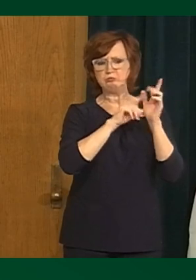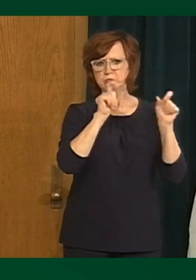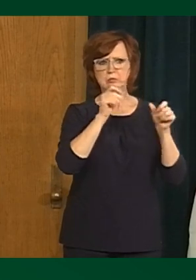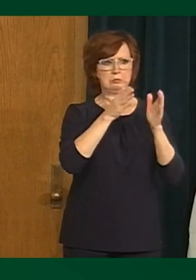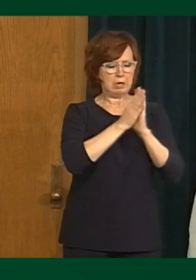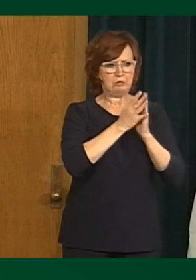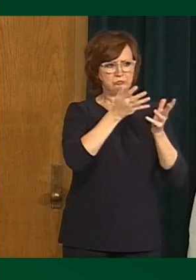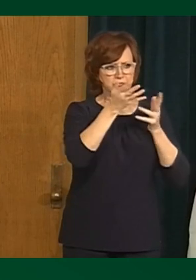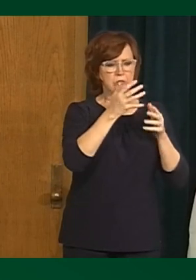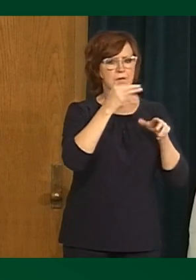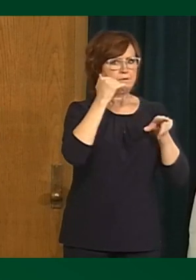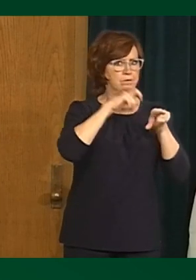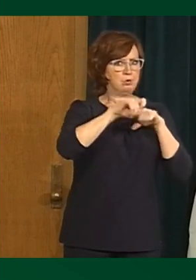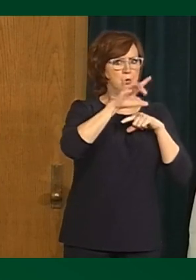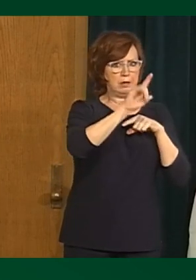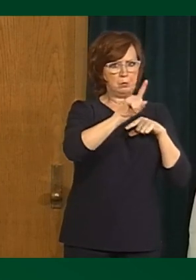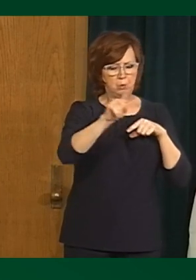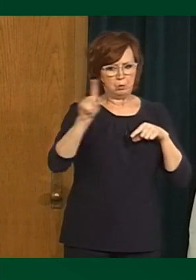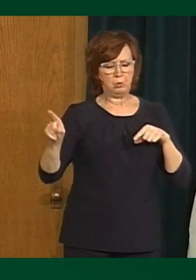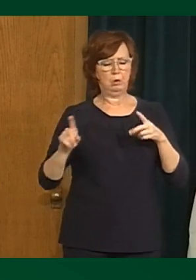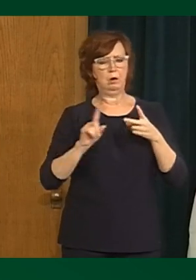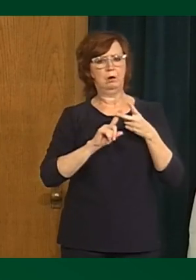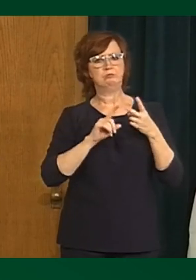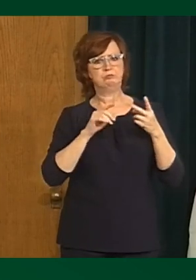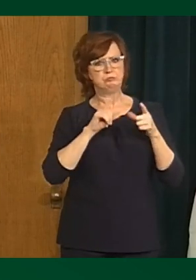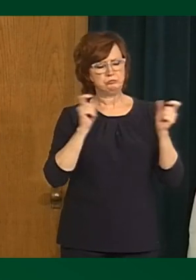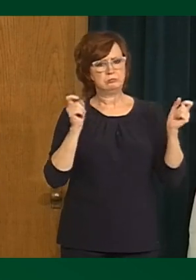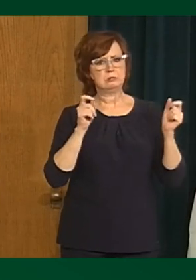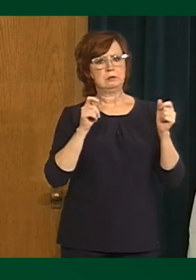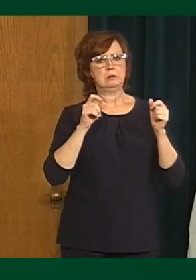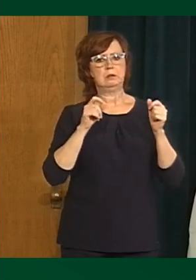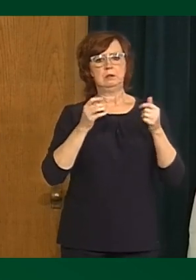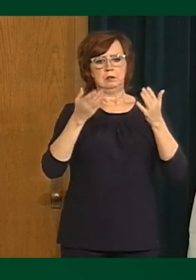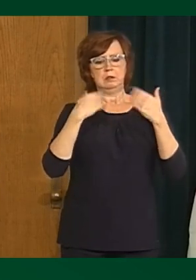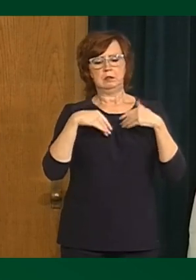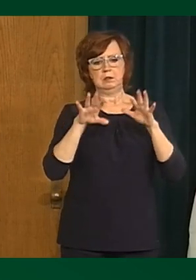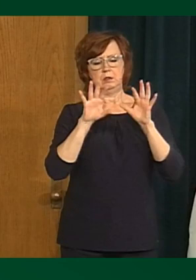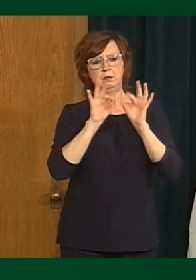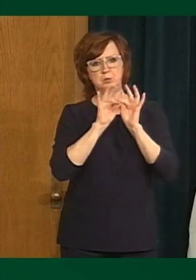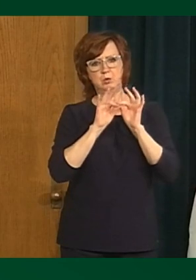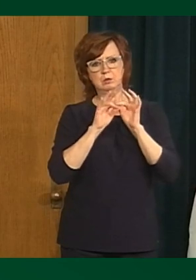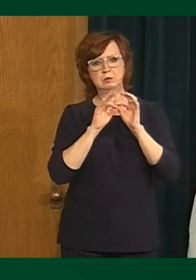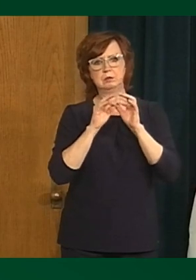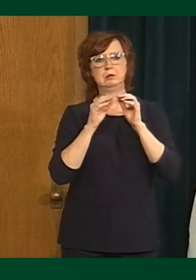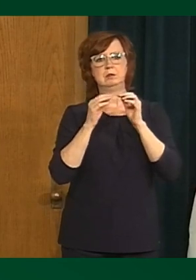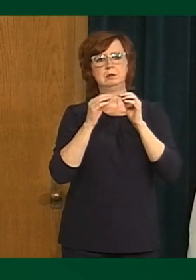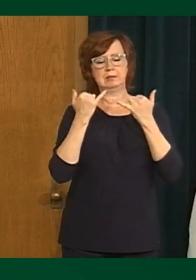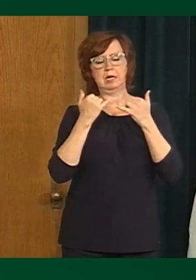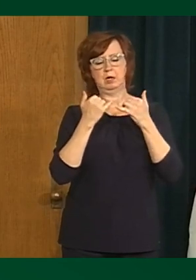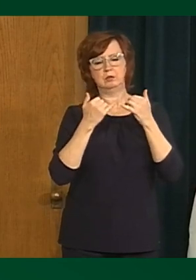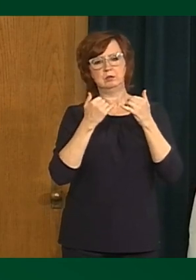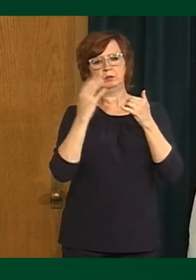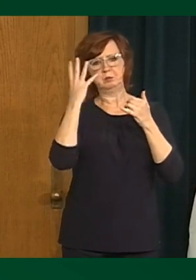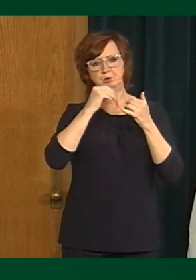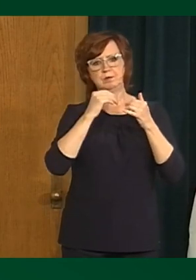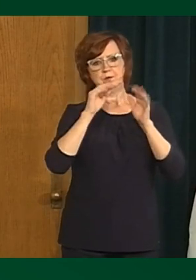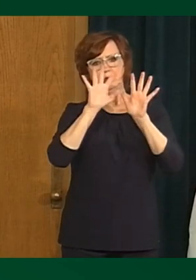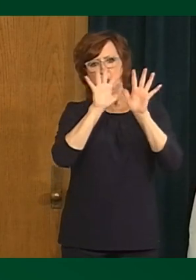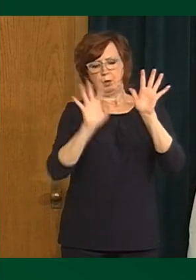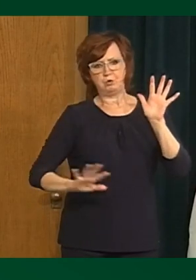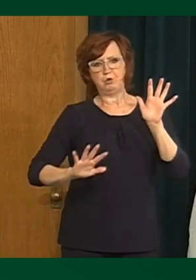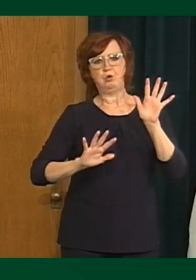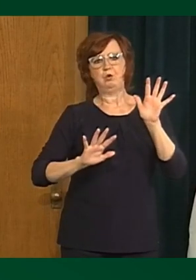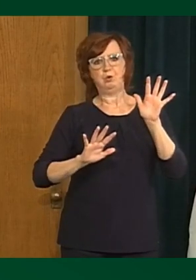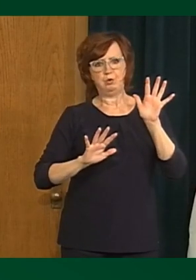Saskatchewan, maintaining the physical distance while we're out and about, either enjoying the outdoor weather or while